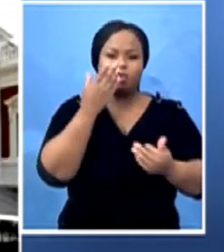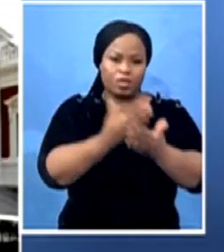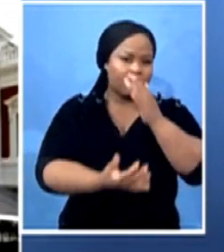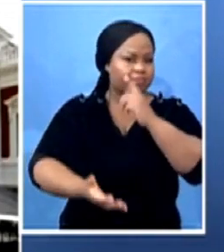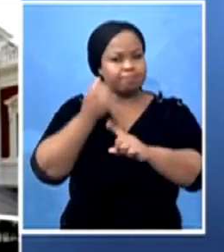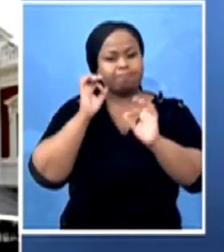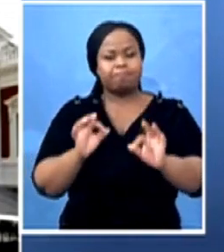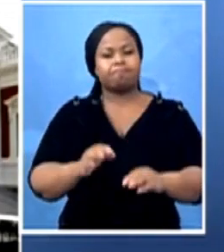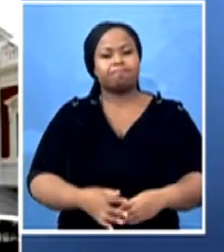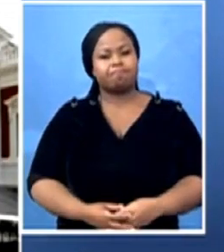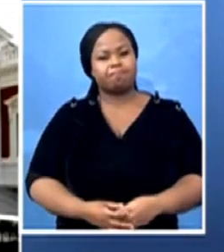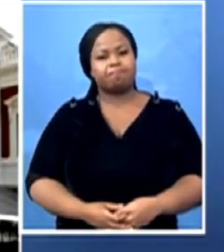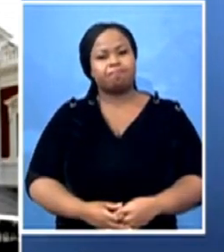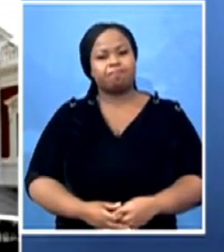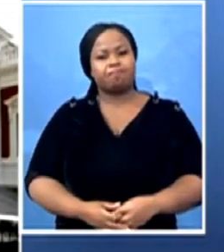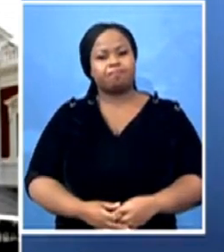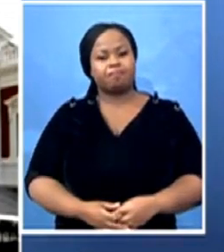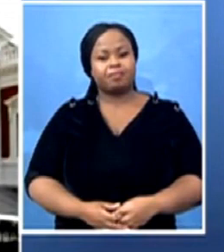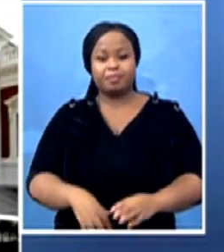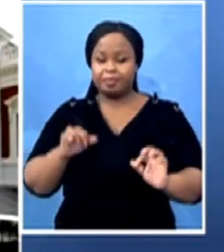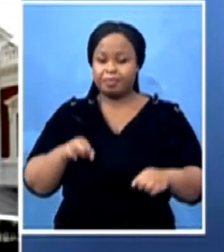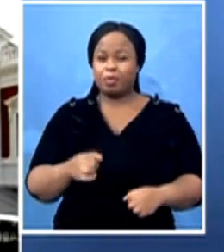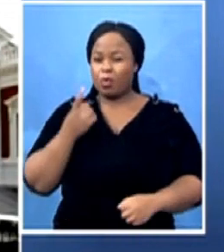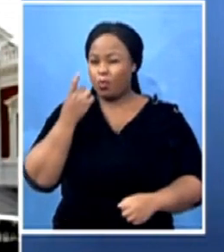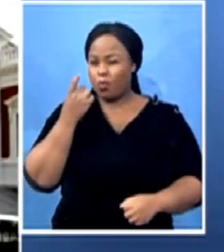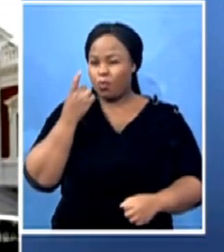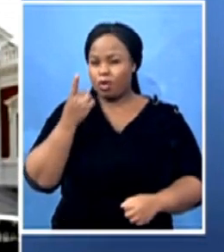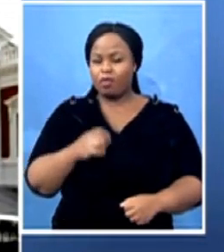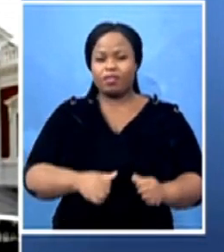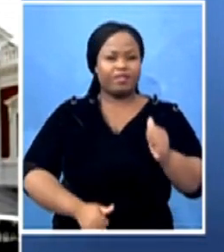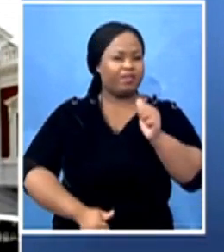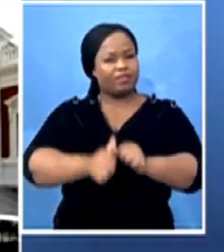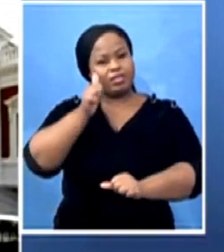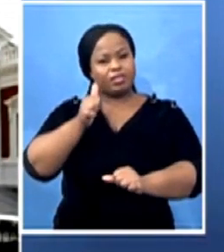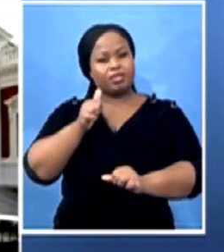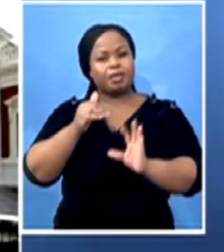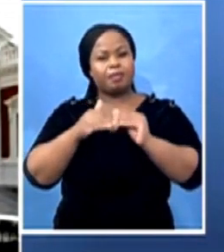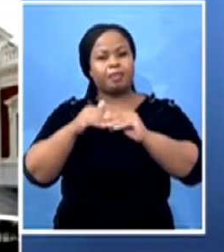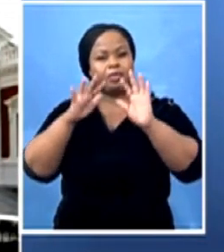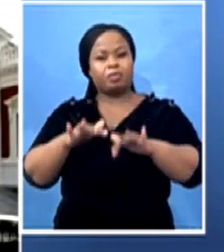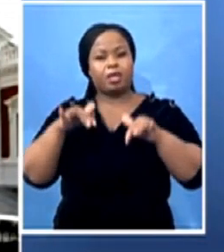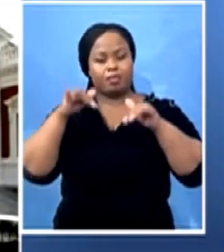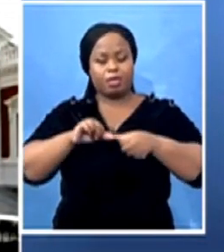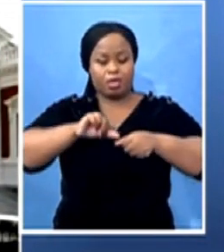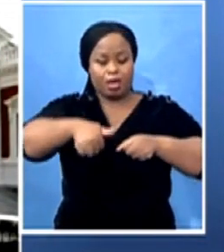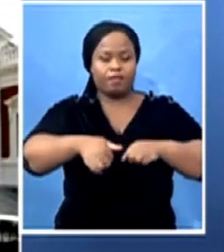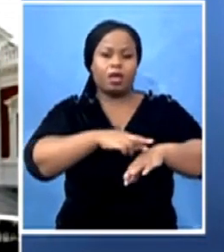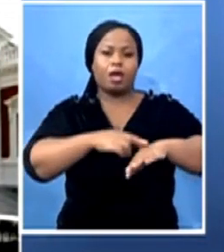As one of the first MPs in post-apartheid South Africa, you were members of